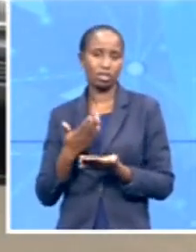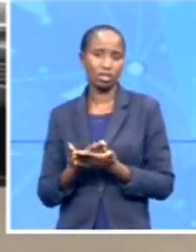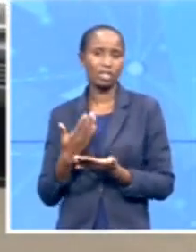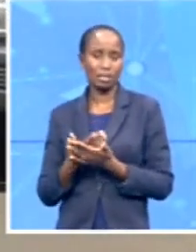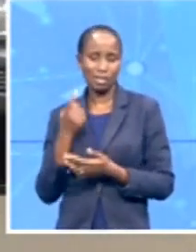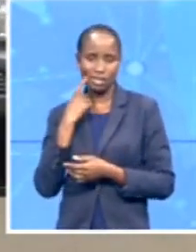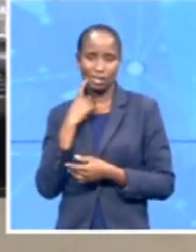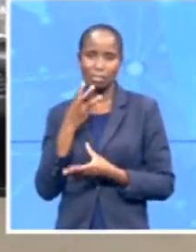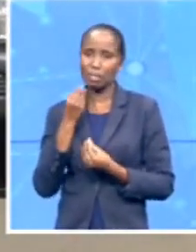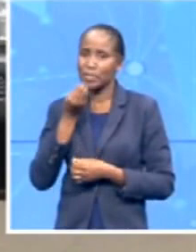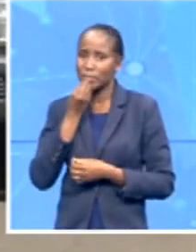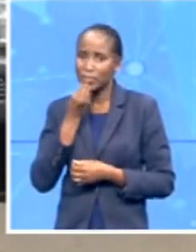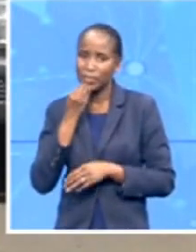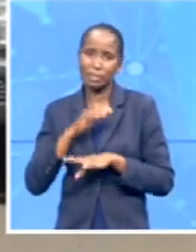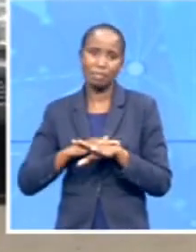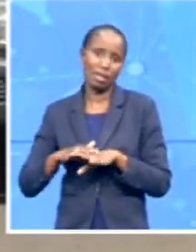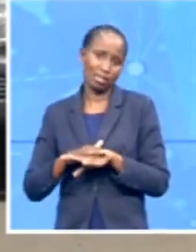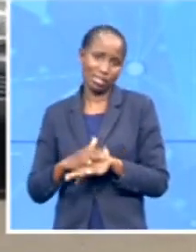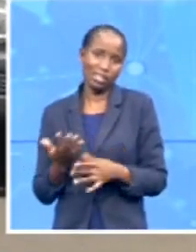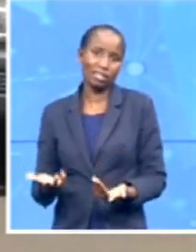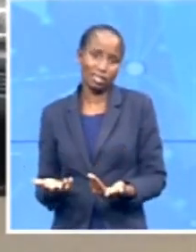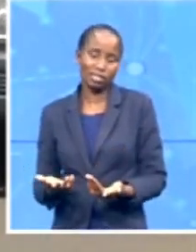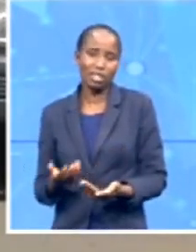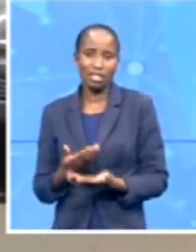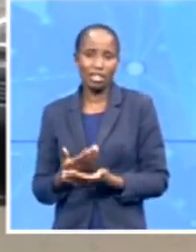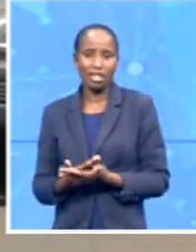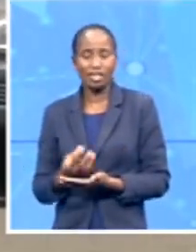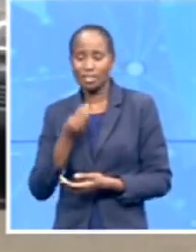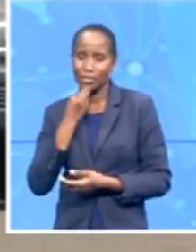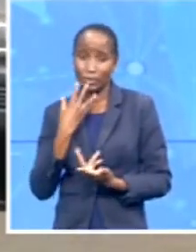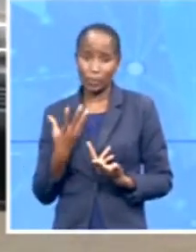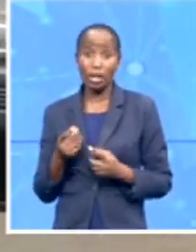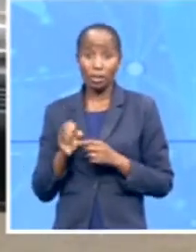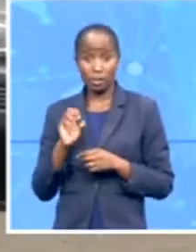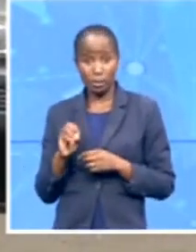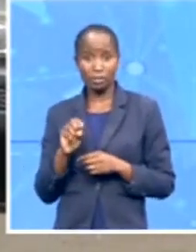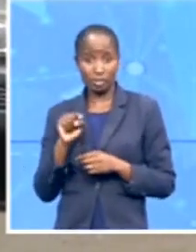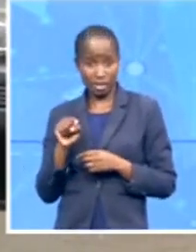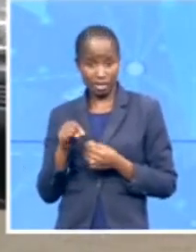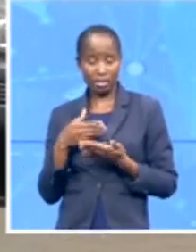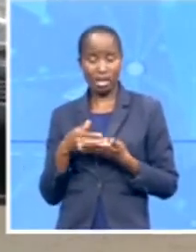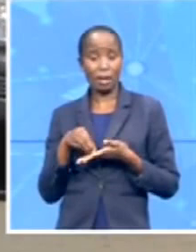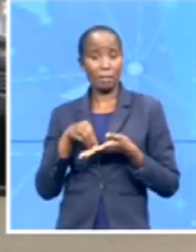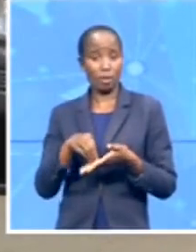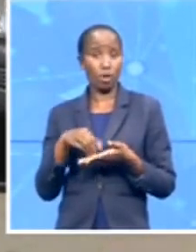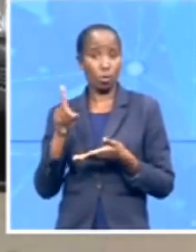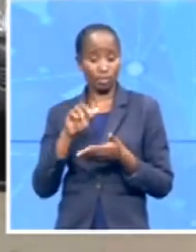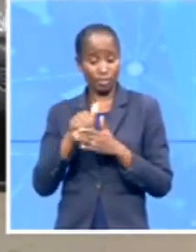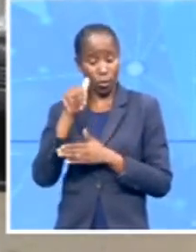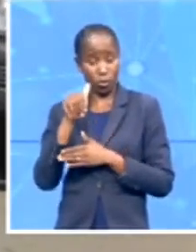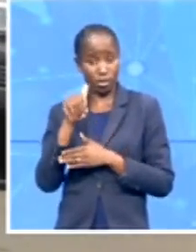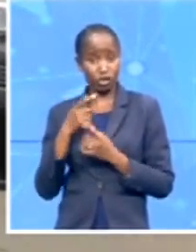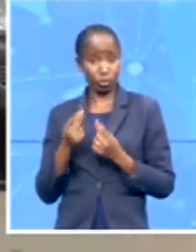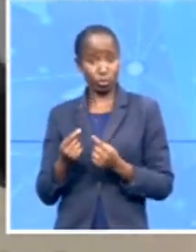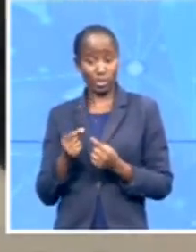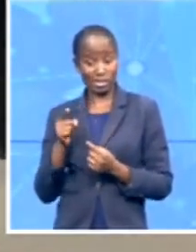and butter in front of them, as opposed to going casting a vote that they feel may not necessarily make a difference.